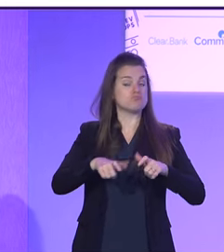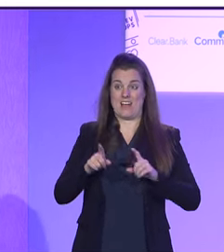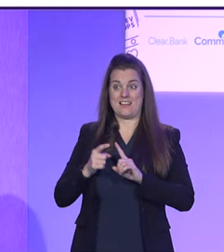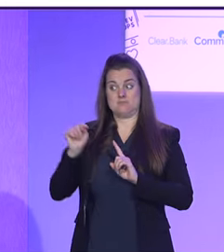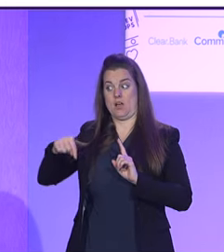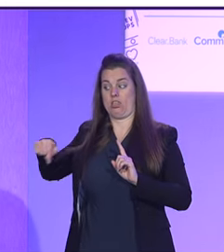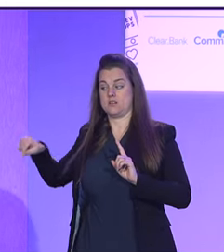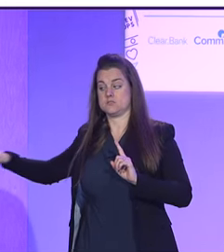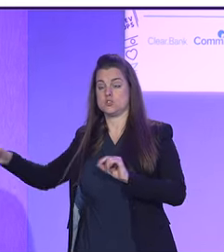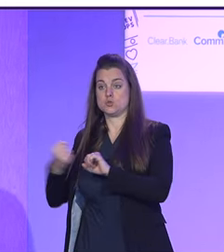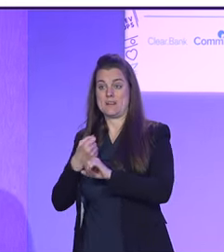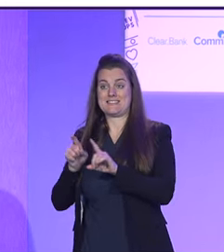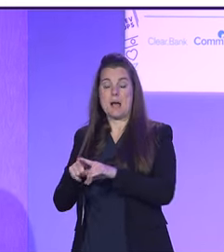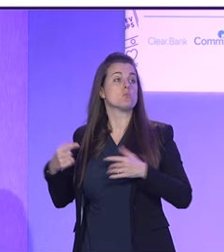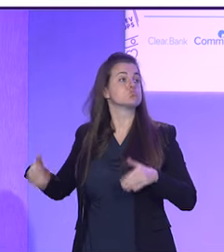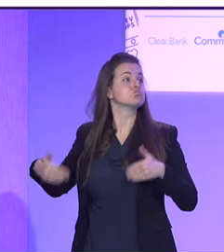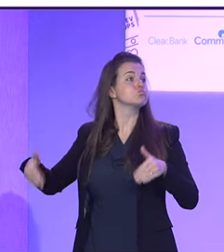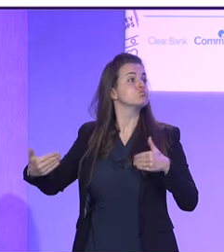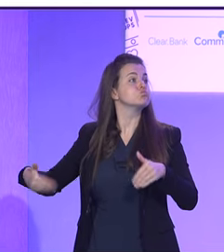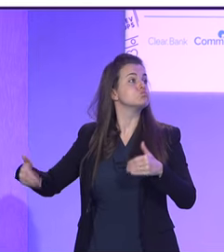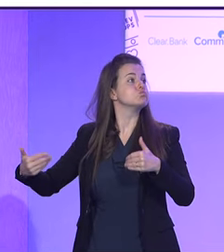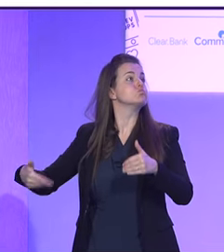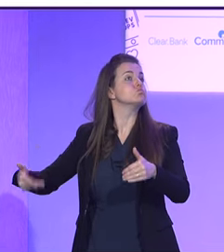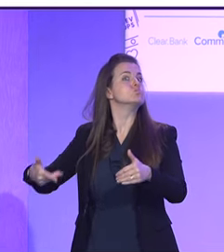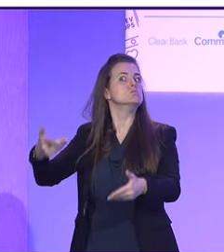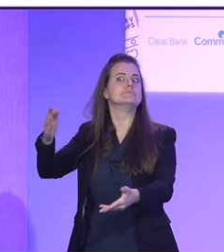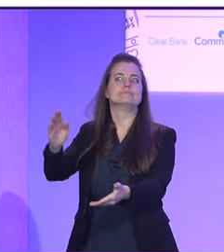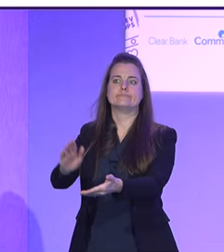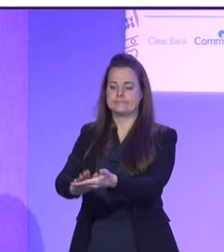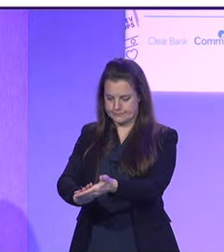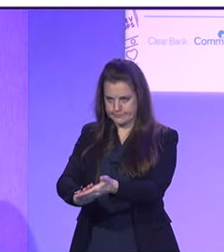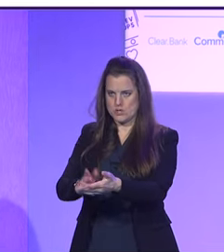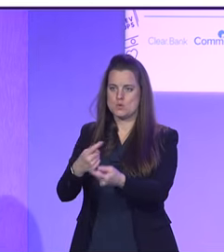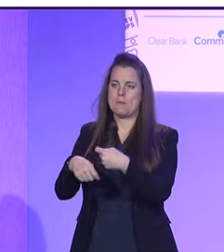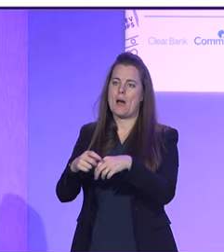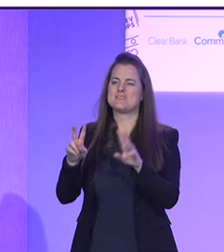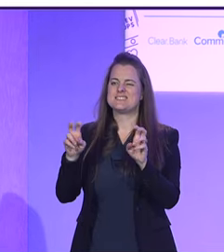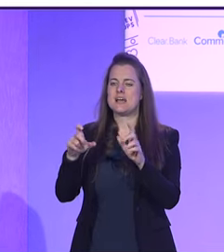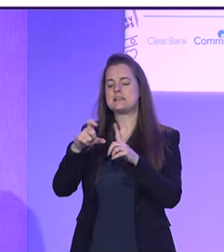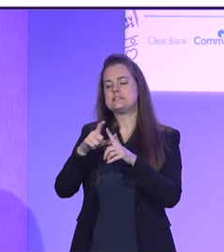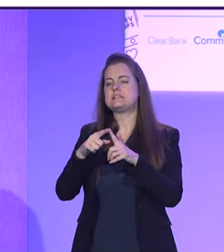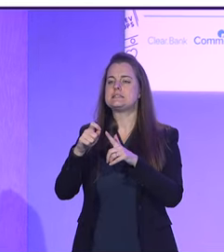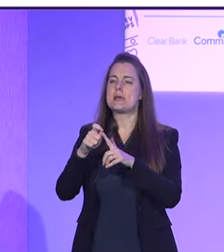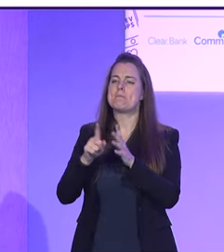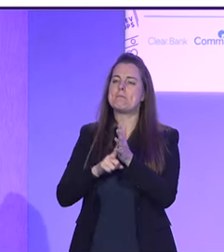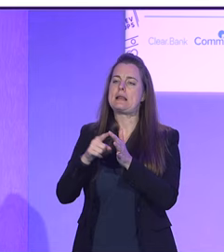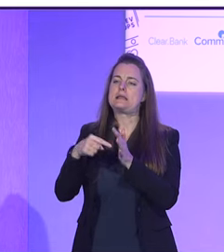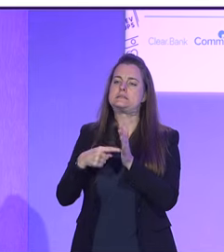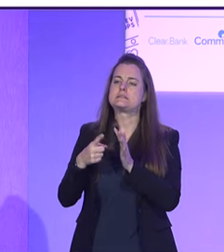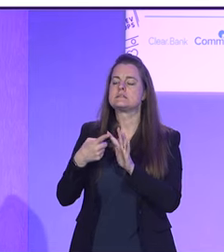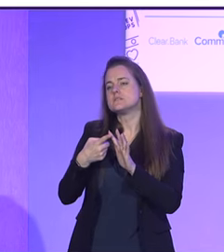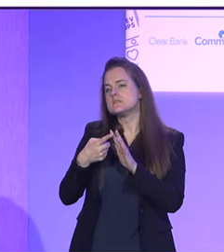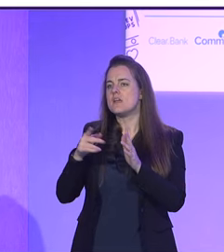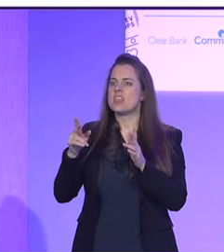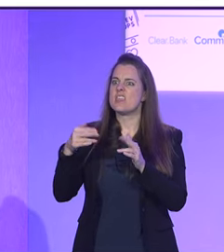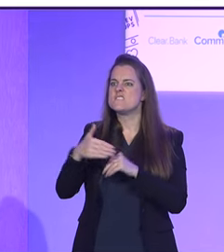same. So eventually, we will deplete the fish stocks. It says 6 minutes. Okay, I'm